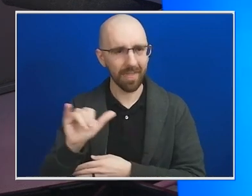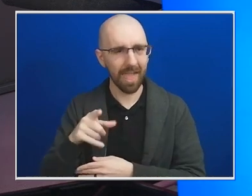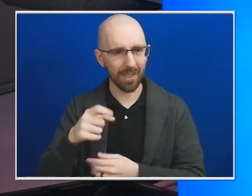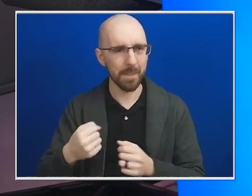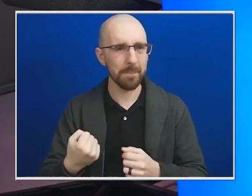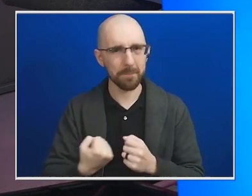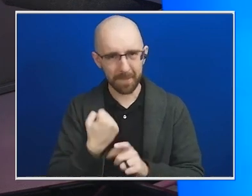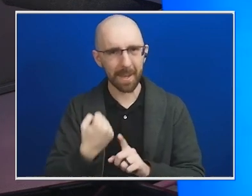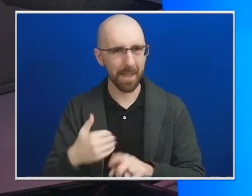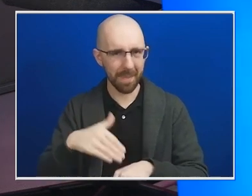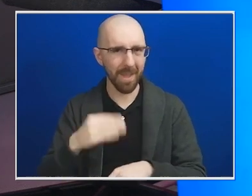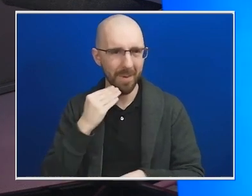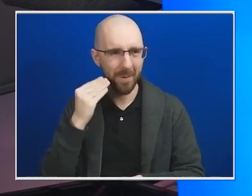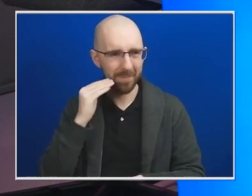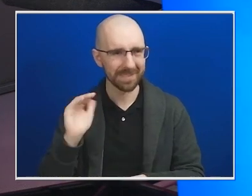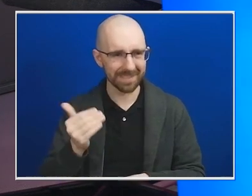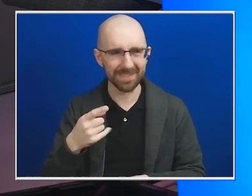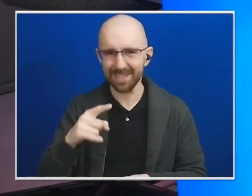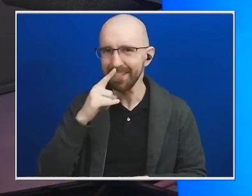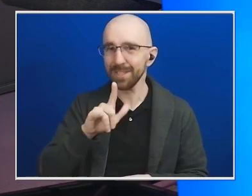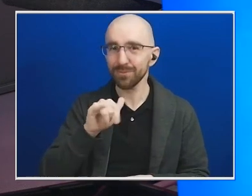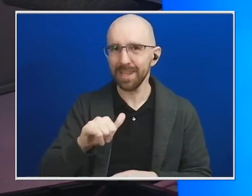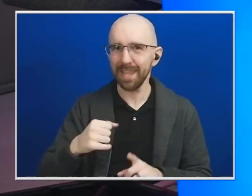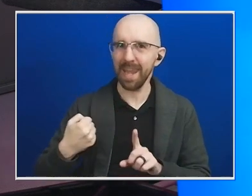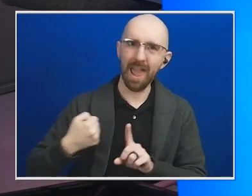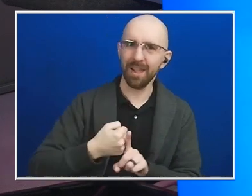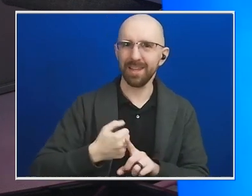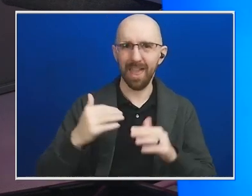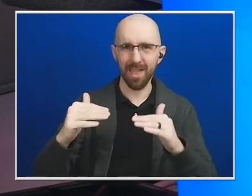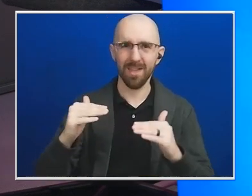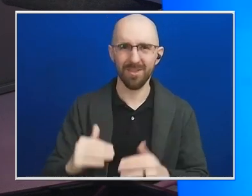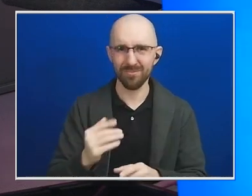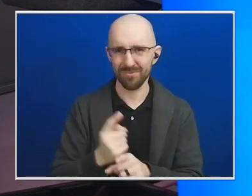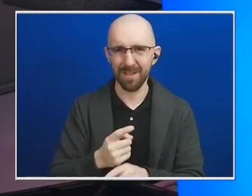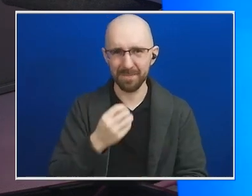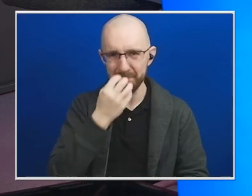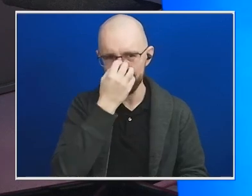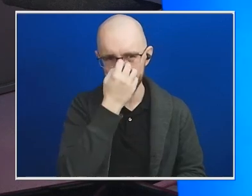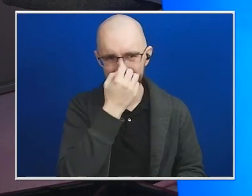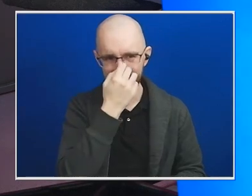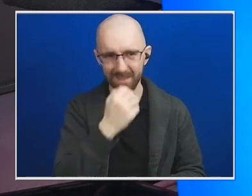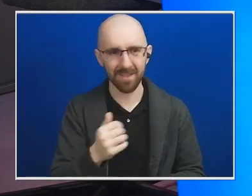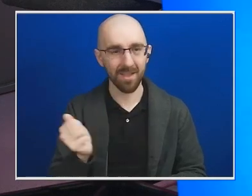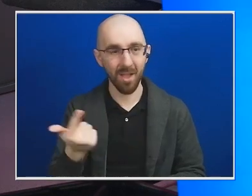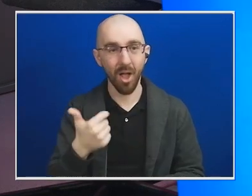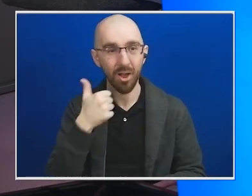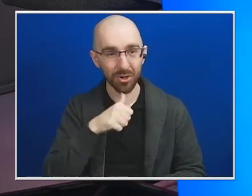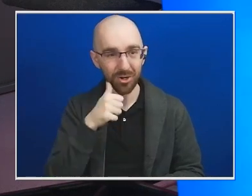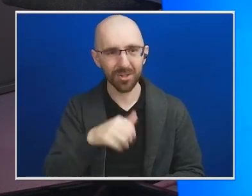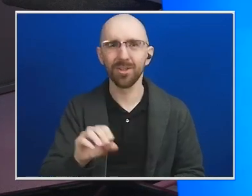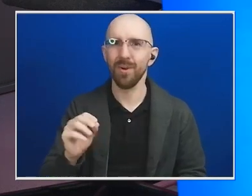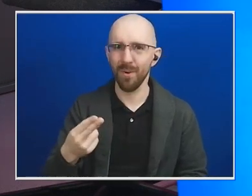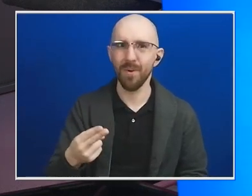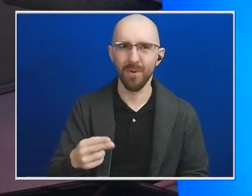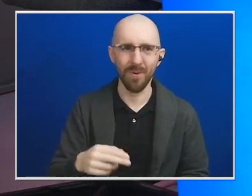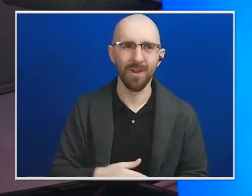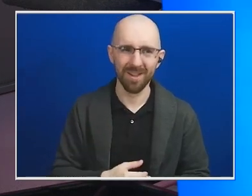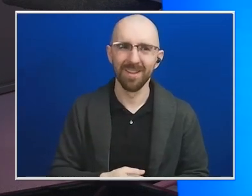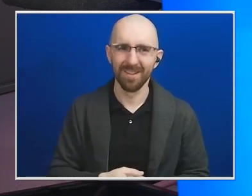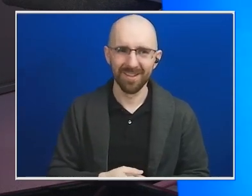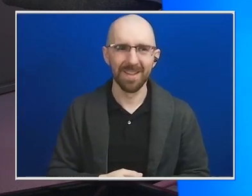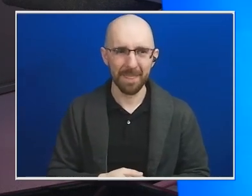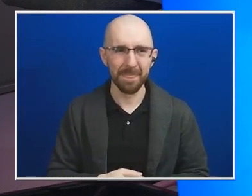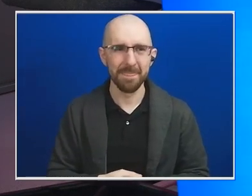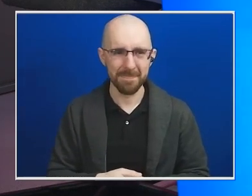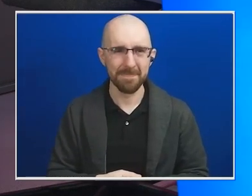Huh? No. Those kids will really knock you down a few pegs. All girls. all Oh boy, those can be the Yeah, most all brutal. girls. Yes,